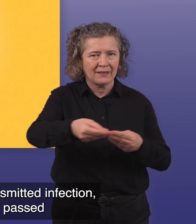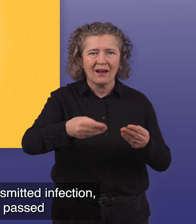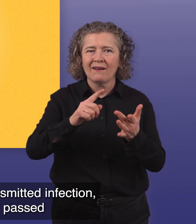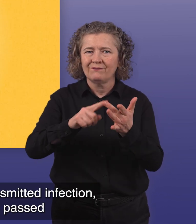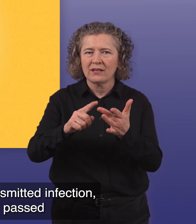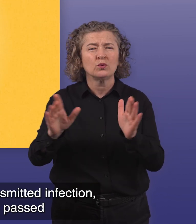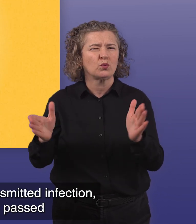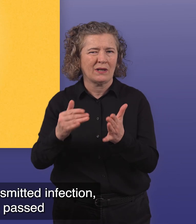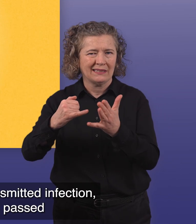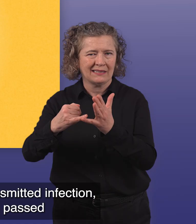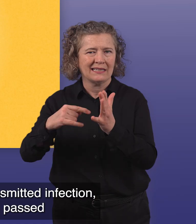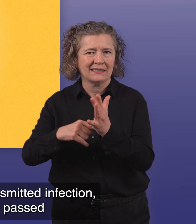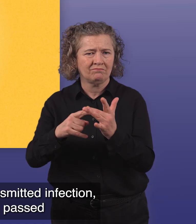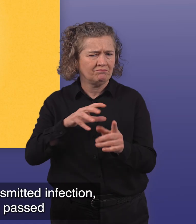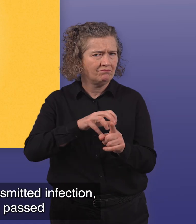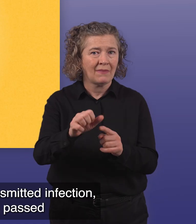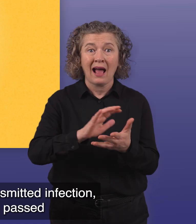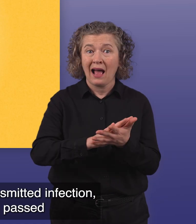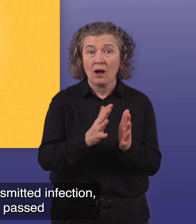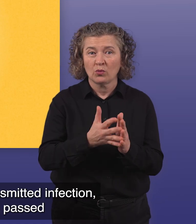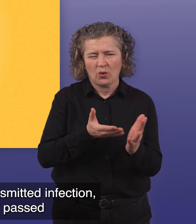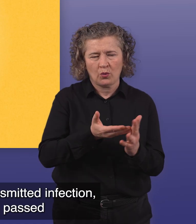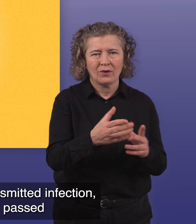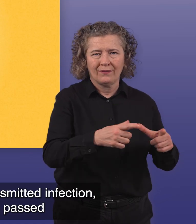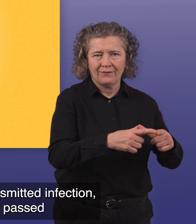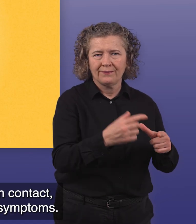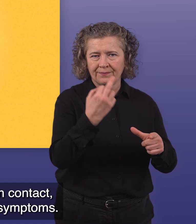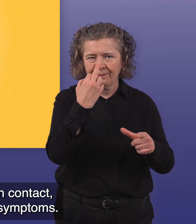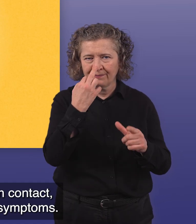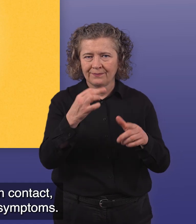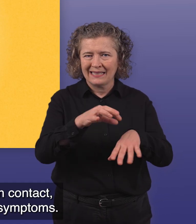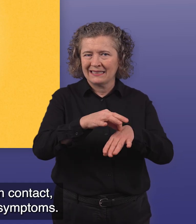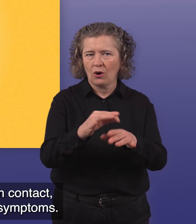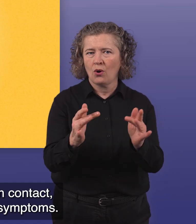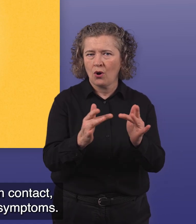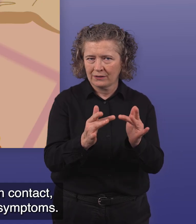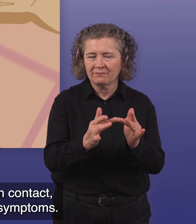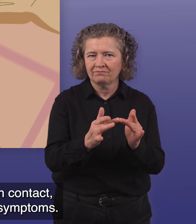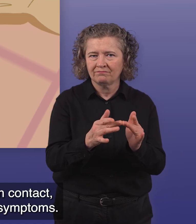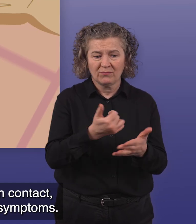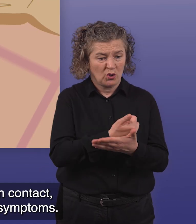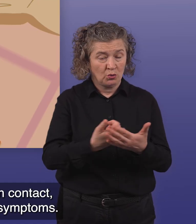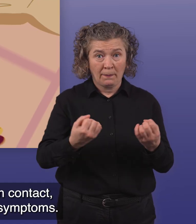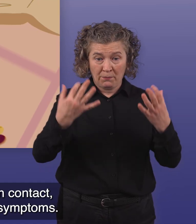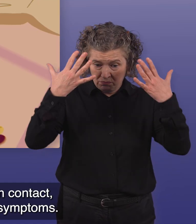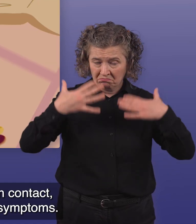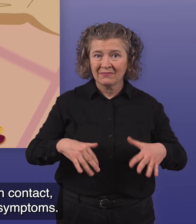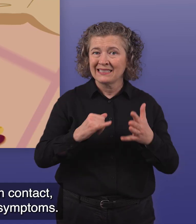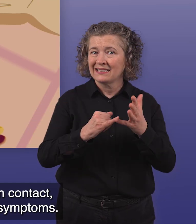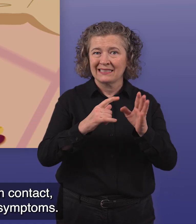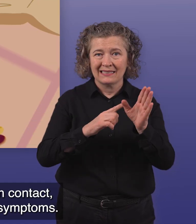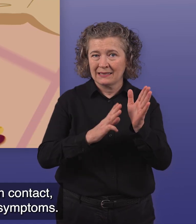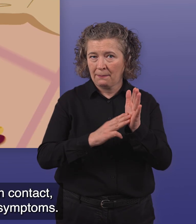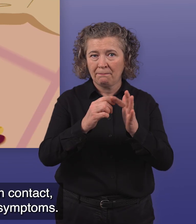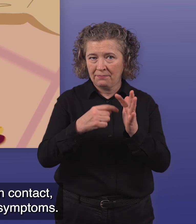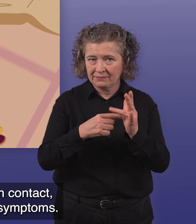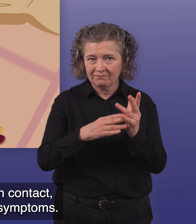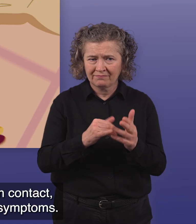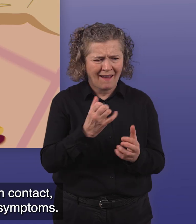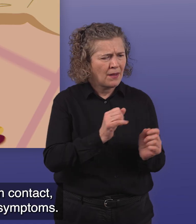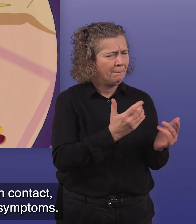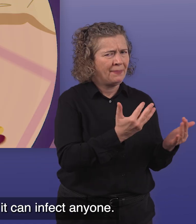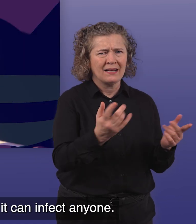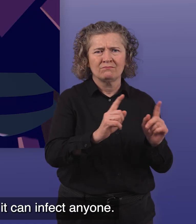sexually transmitted infection, also known as an STI, passed on by genital skin-to-skin contact, which usually shows